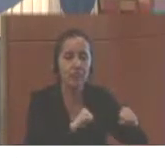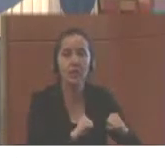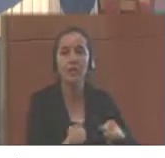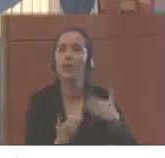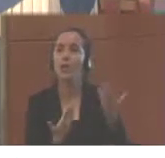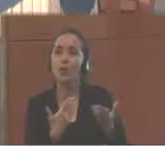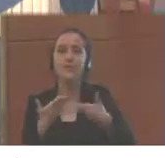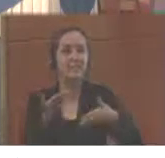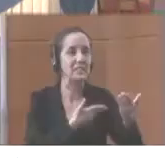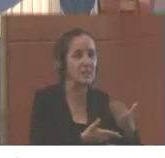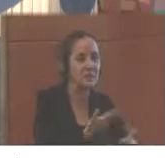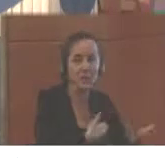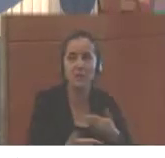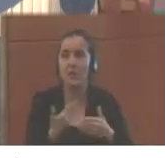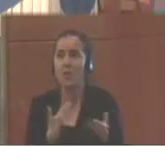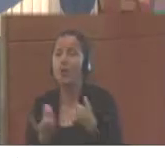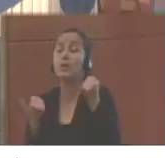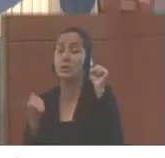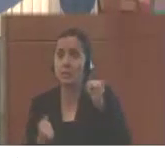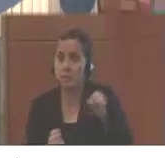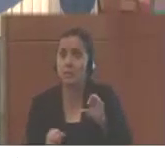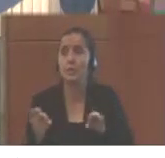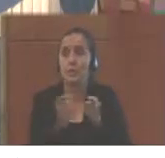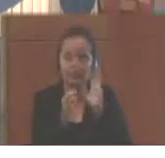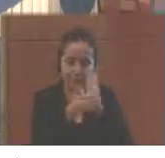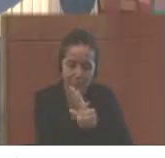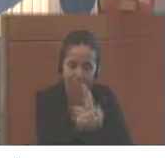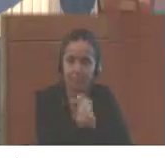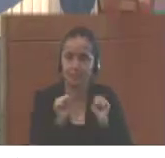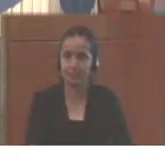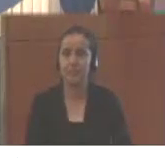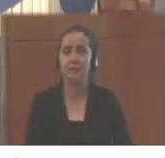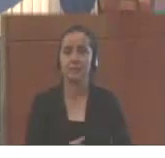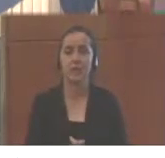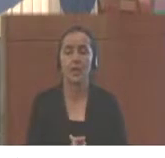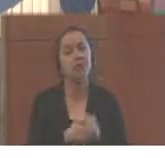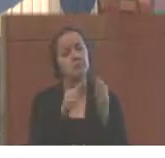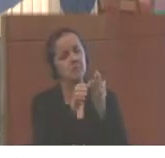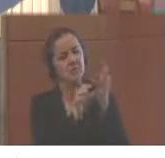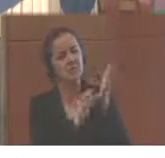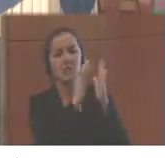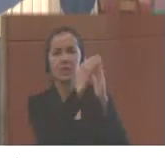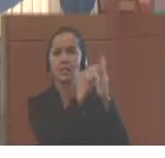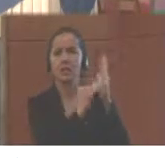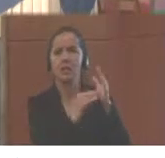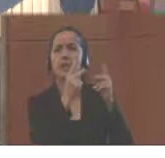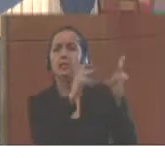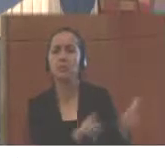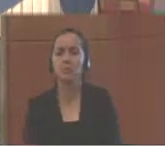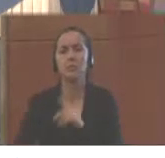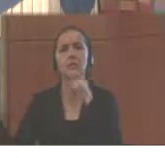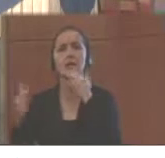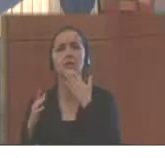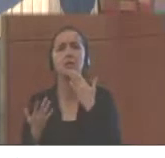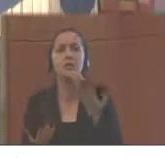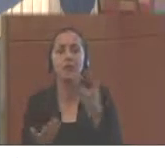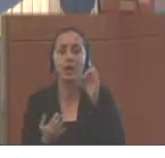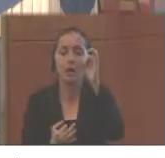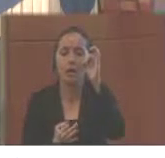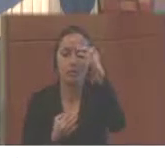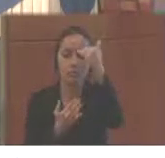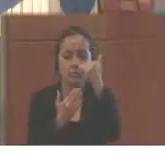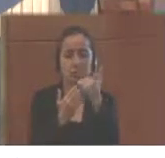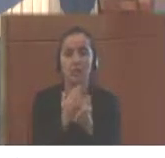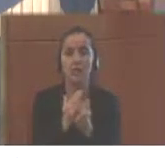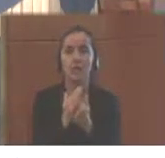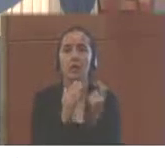a business and competitive climate in the region. In this agenda, the priority action